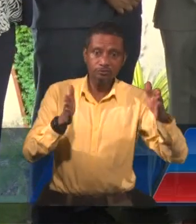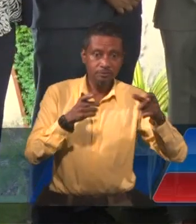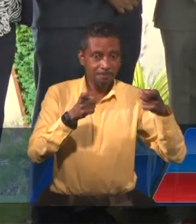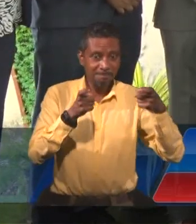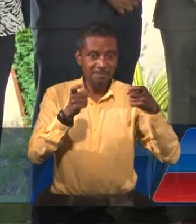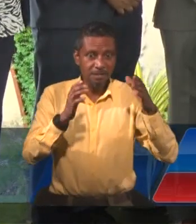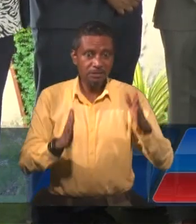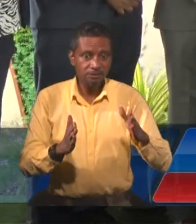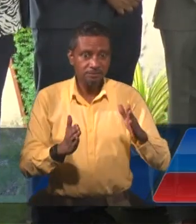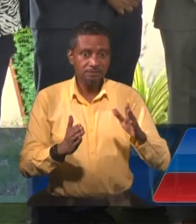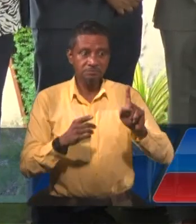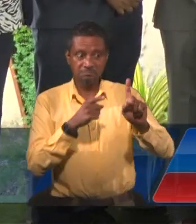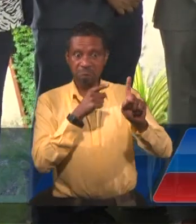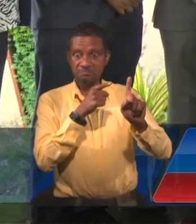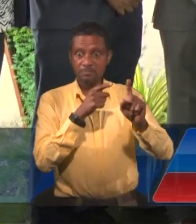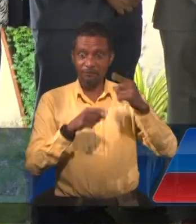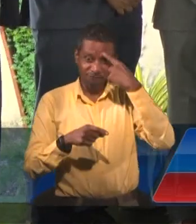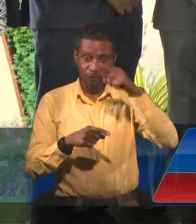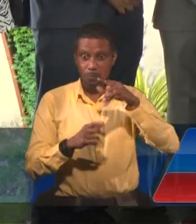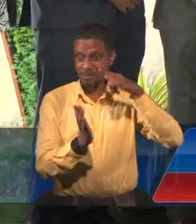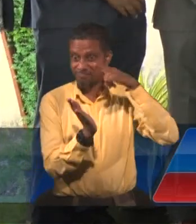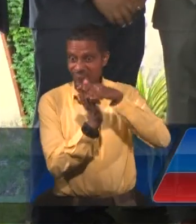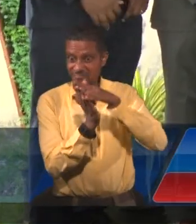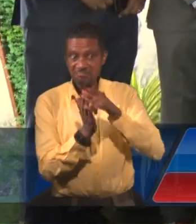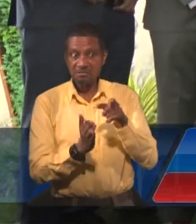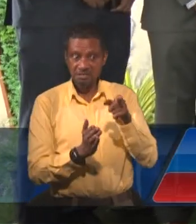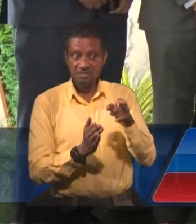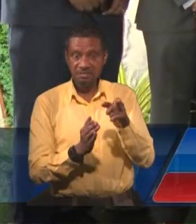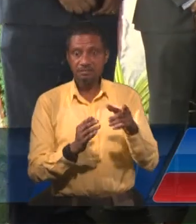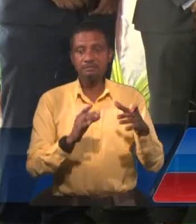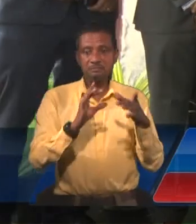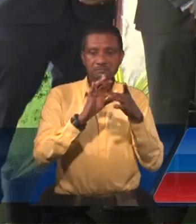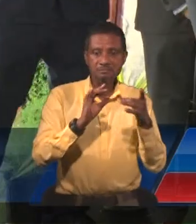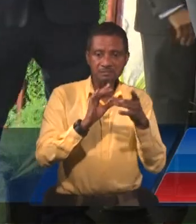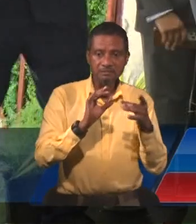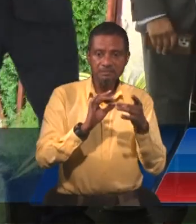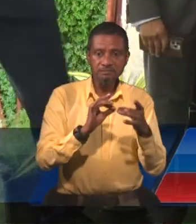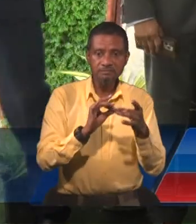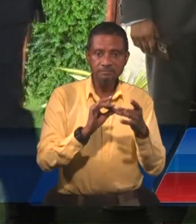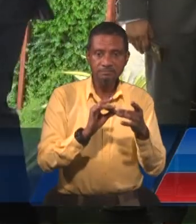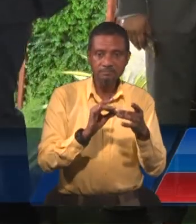capacity of 4% and is currently generating some 4.7 to 5%.